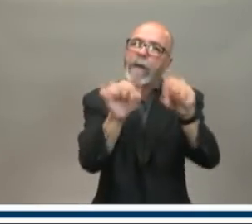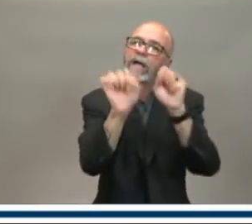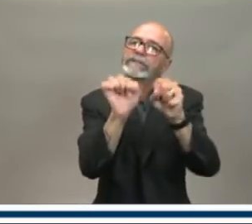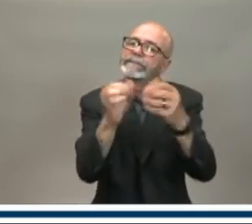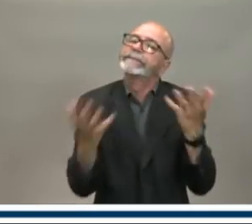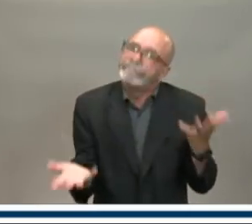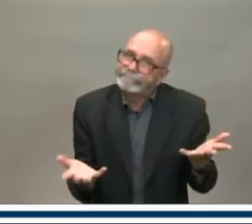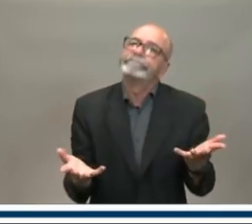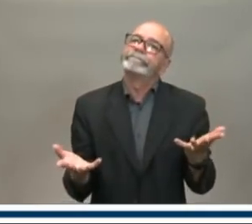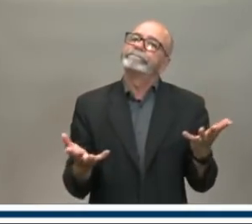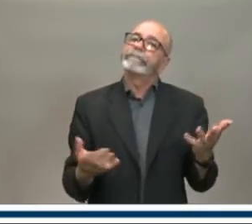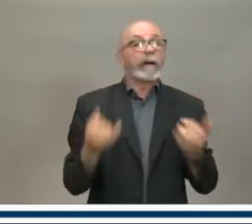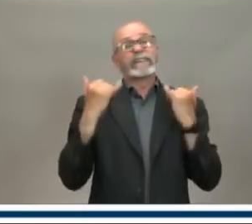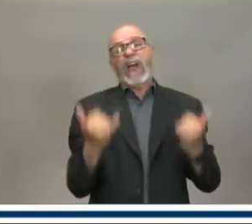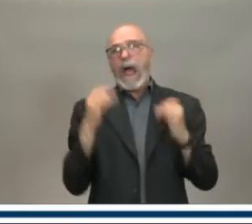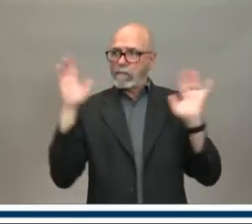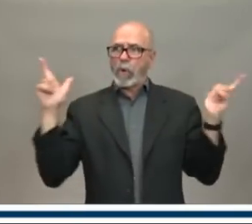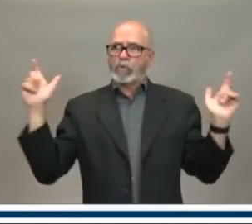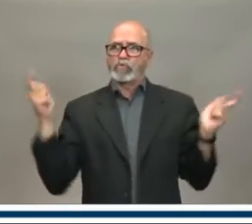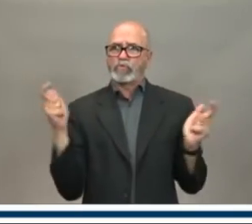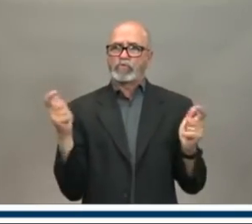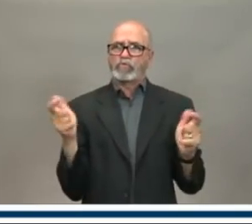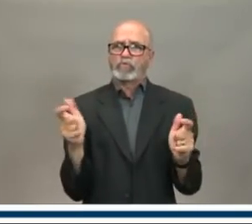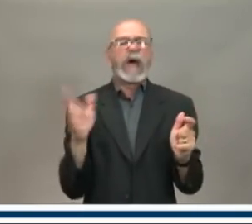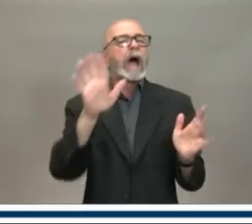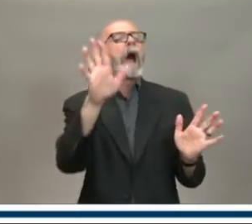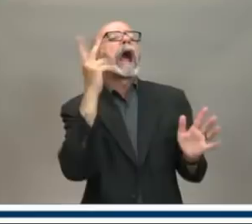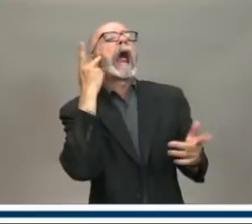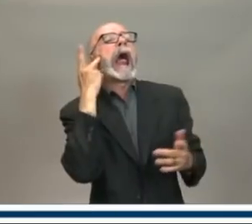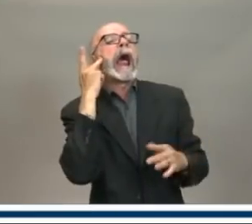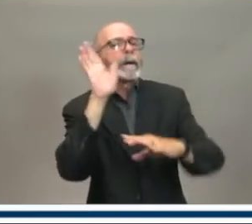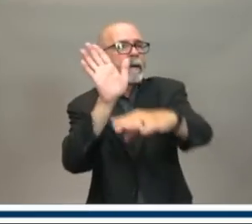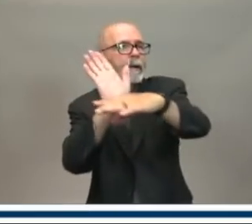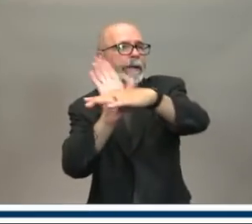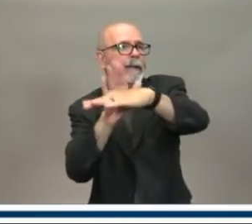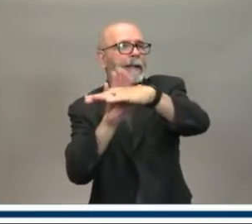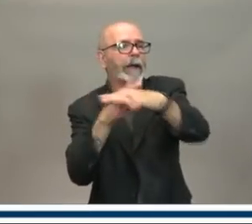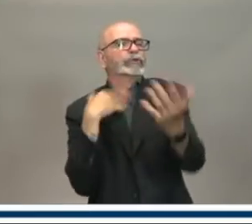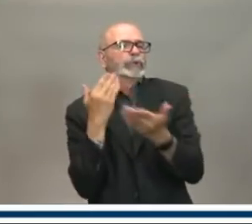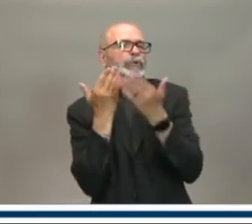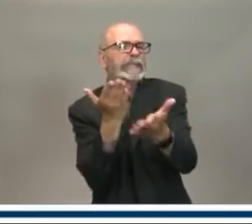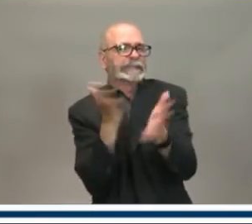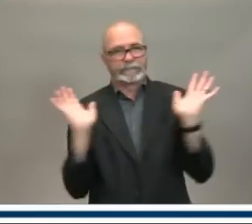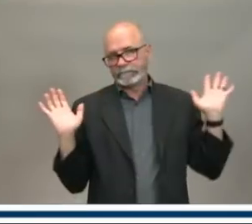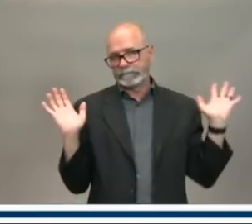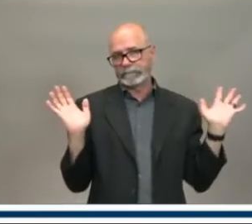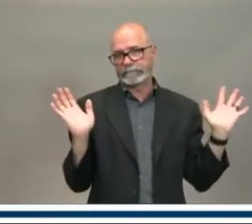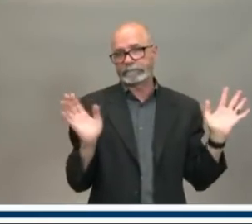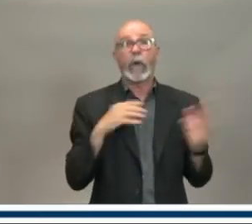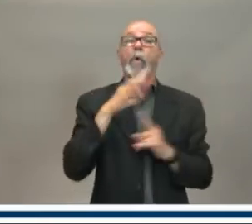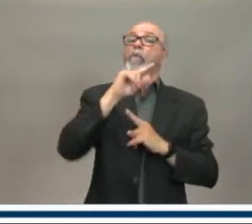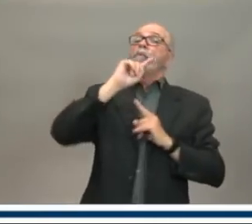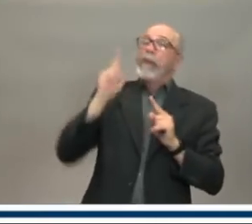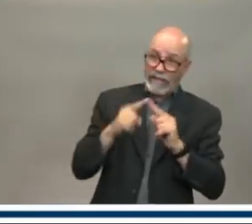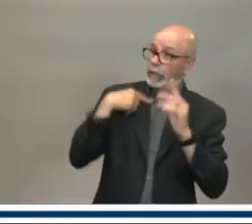specific environments. As we enter into our recovery, there may well be